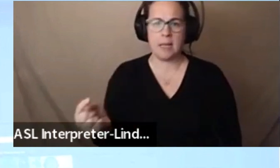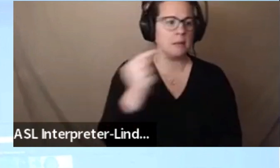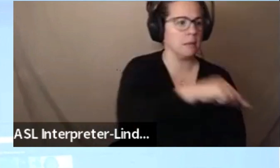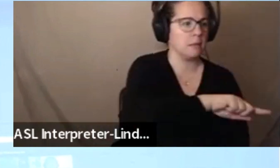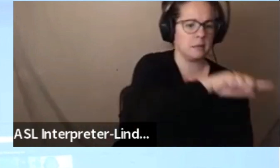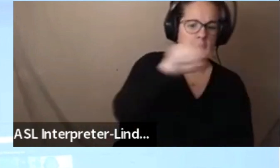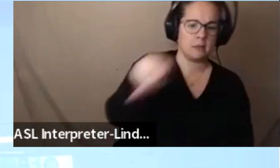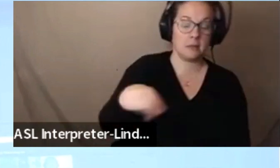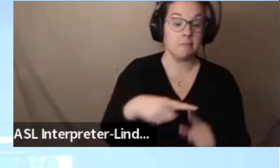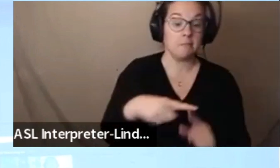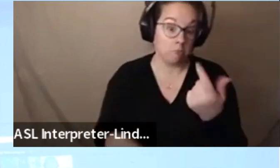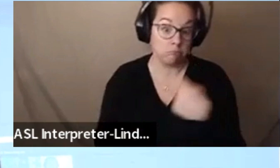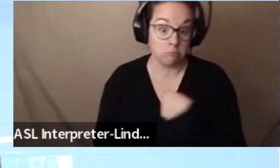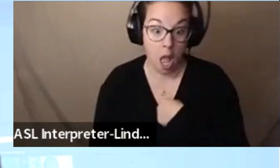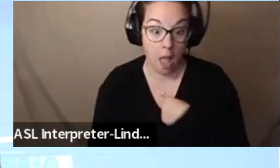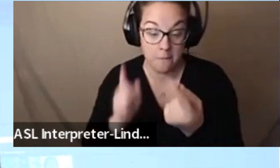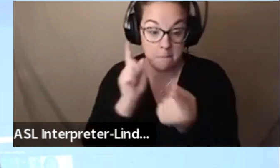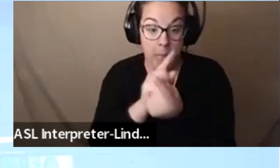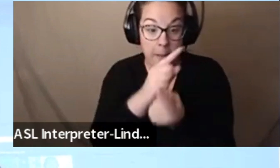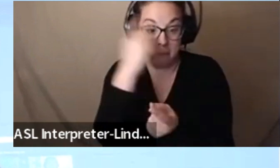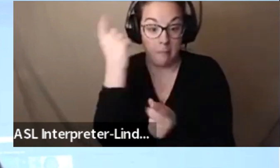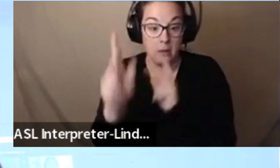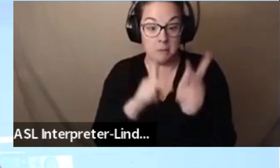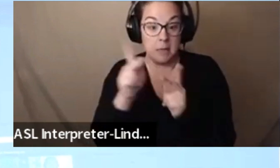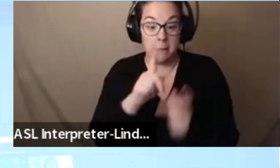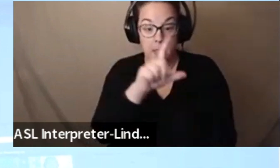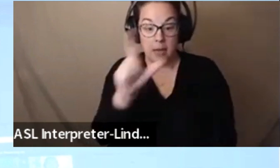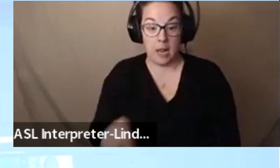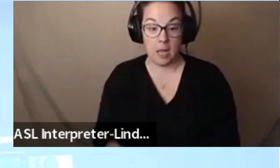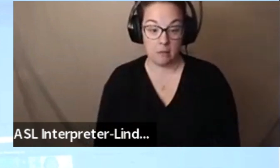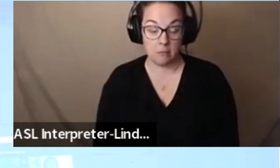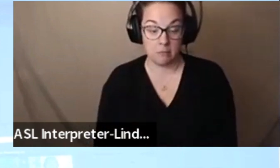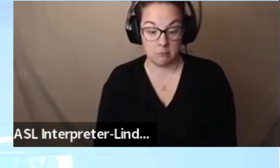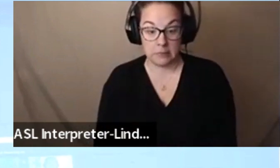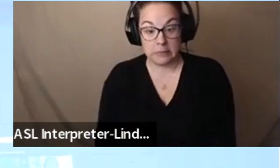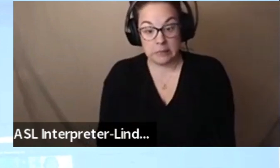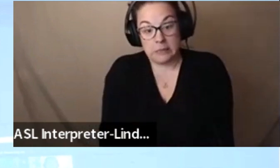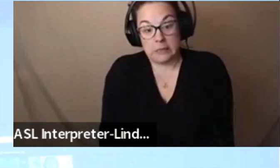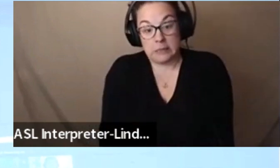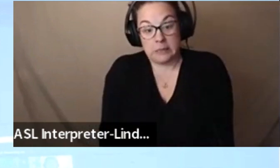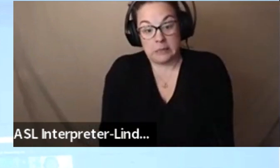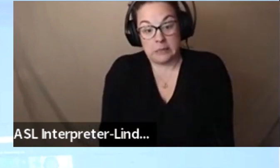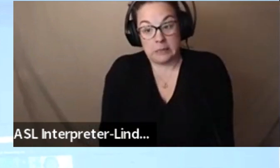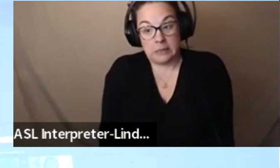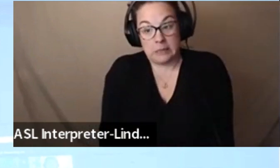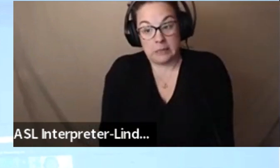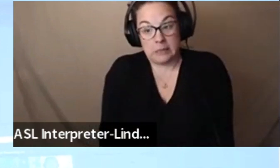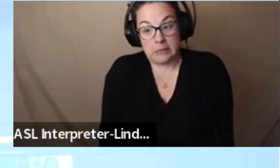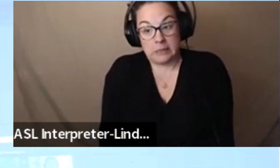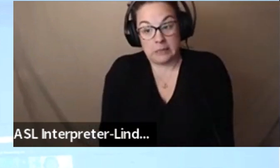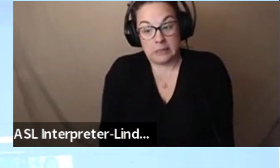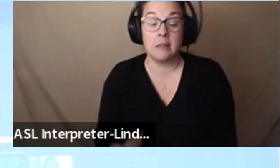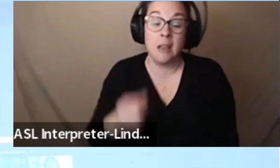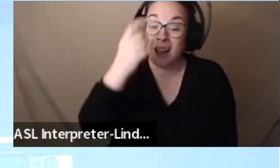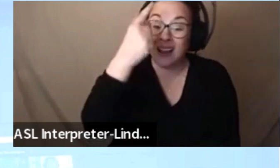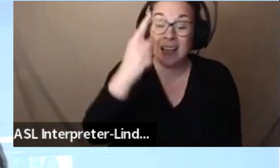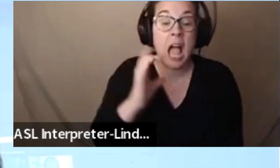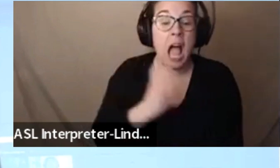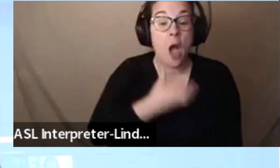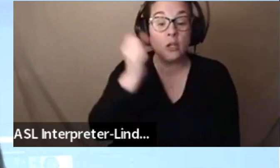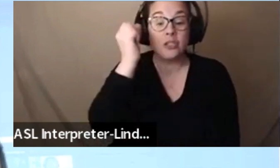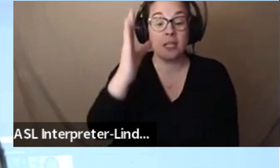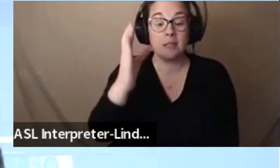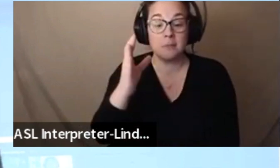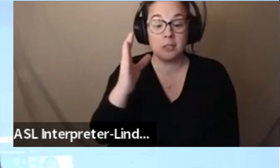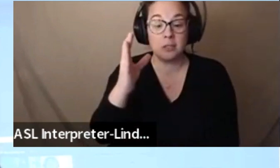he's born in Italy or not, Othello. But again, I've met Black people in Italy. Have they really made him like